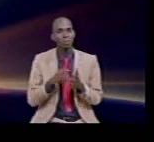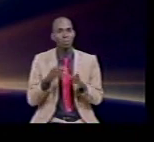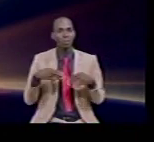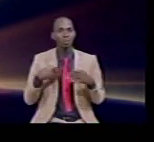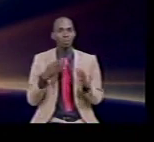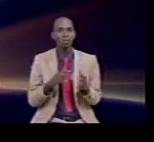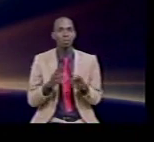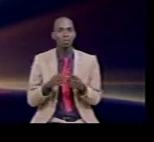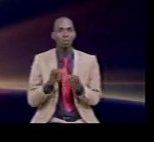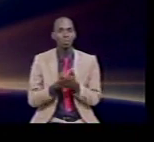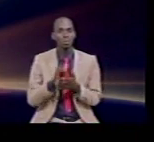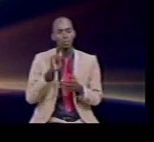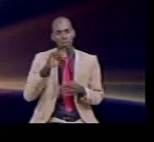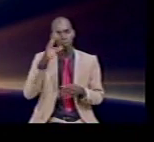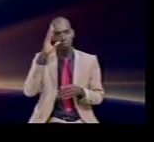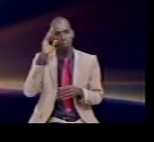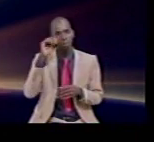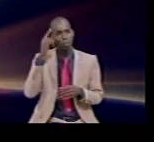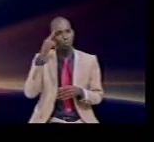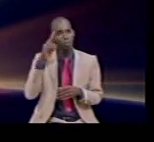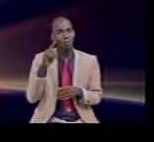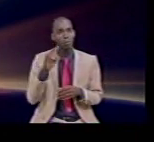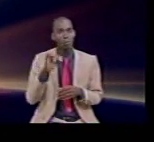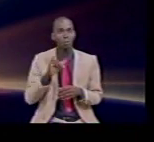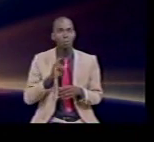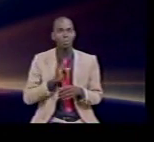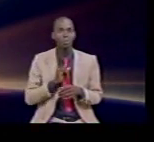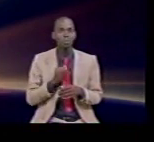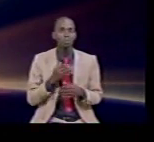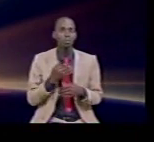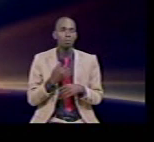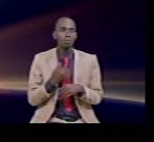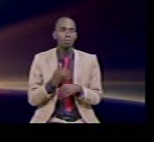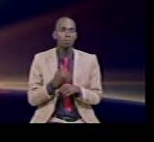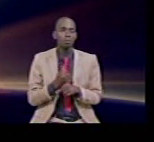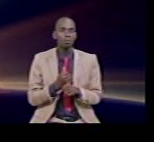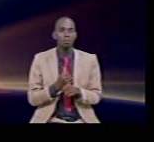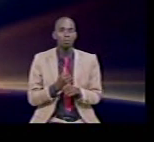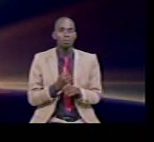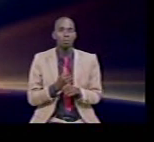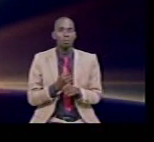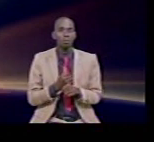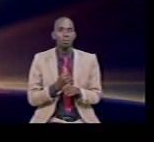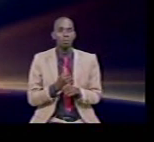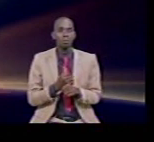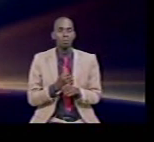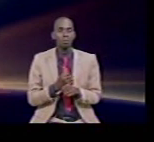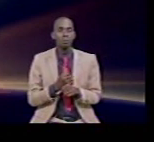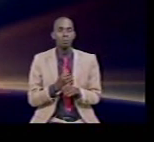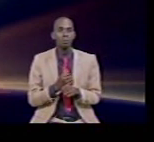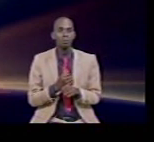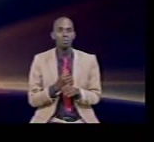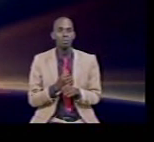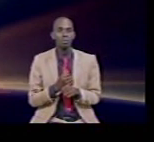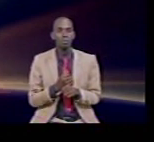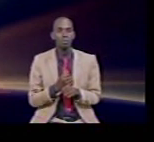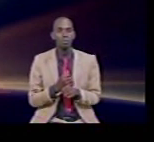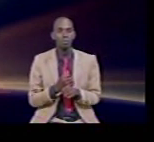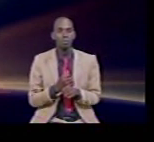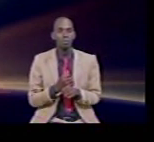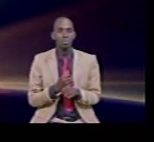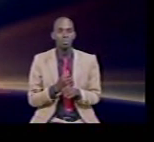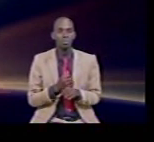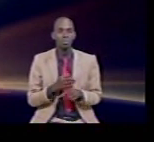hath not. For I mean not that other men be eased and ye burdened, but by an equality, that now at